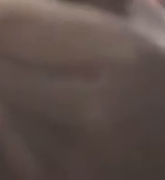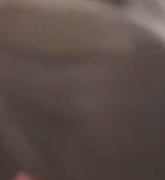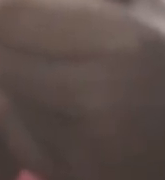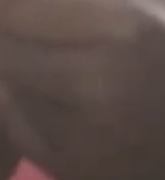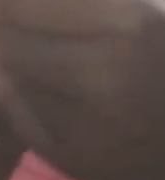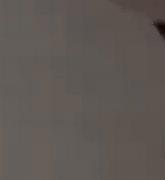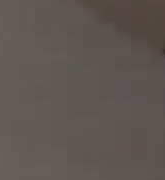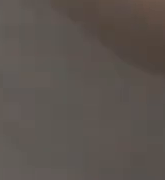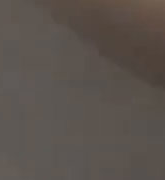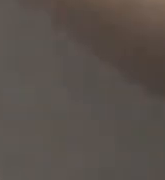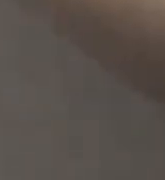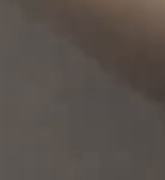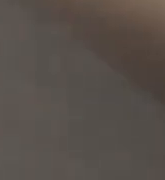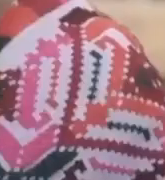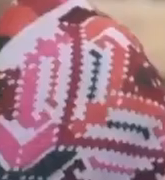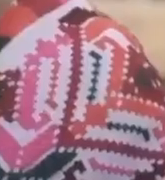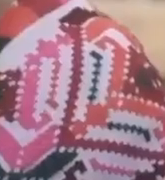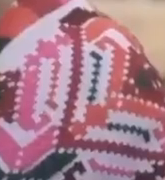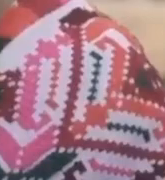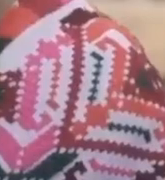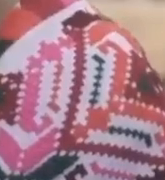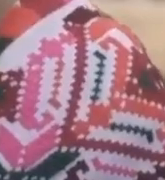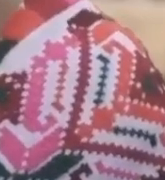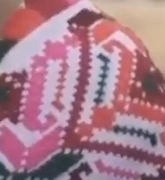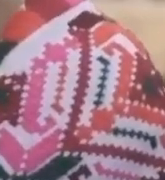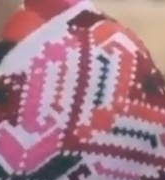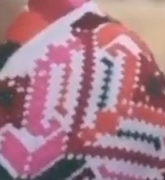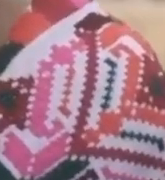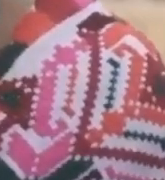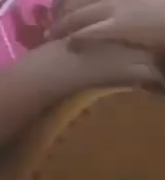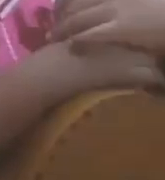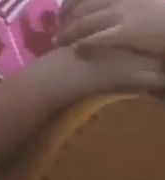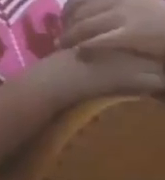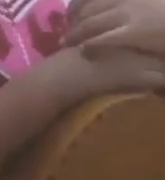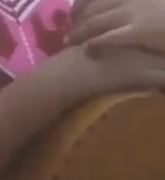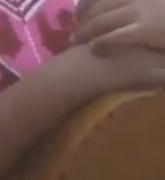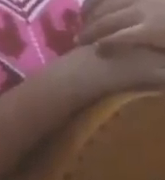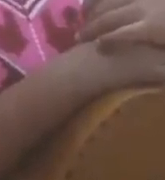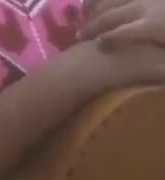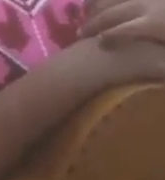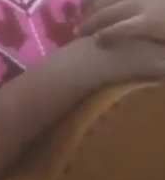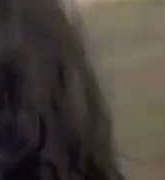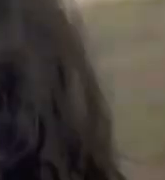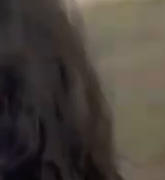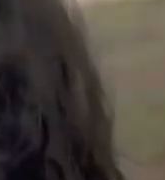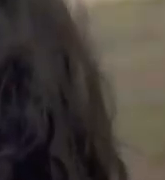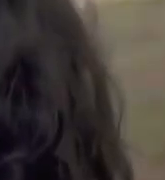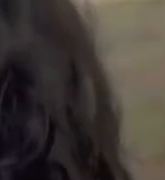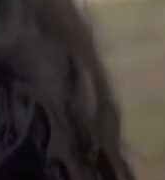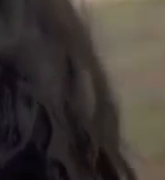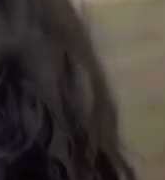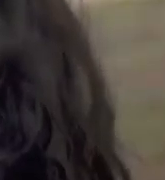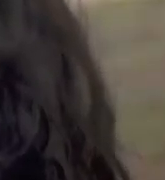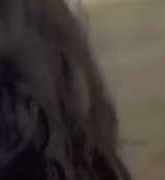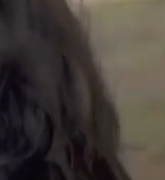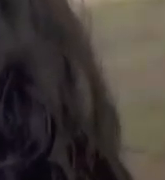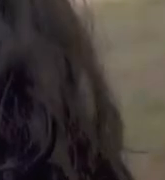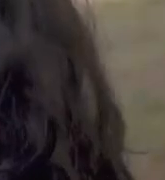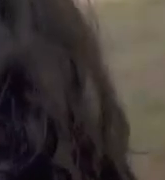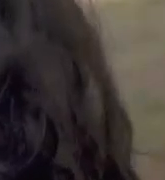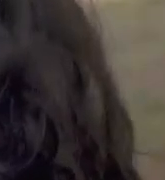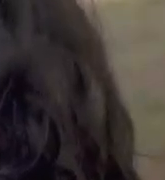We're a group by three women. That we're a trio that is trying to